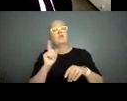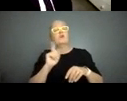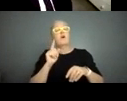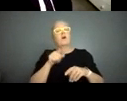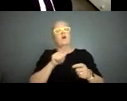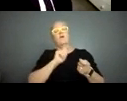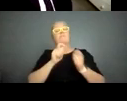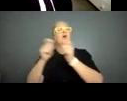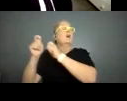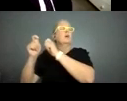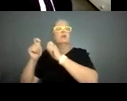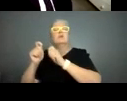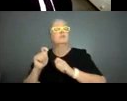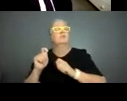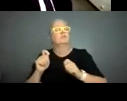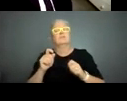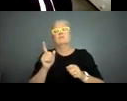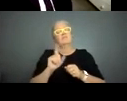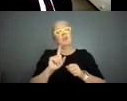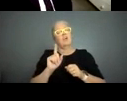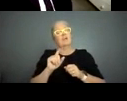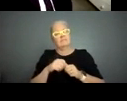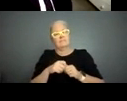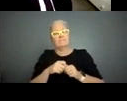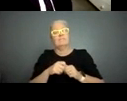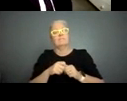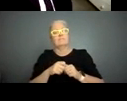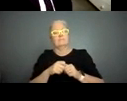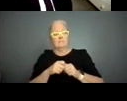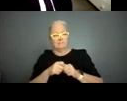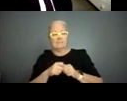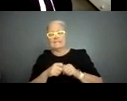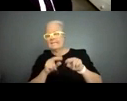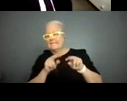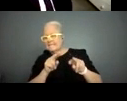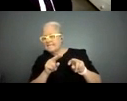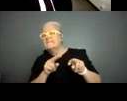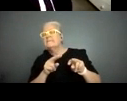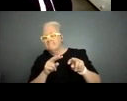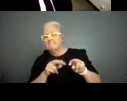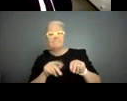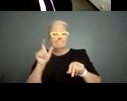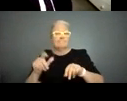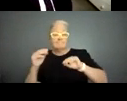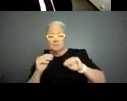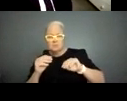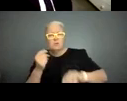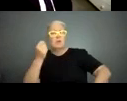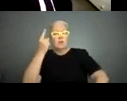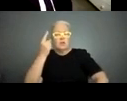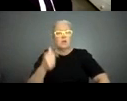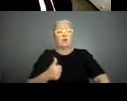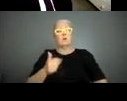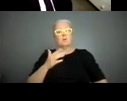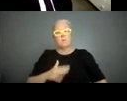modify the lessons that are coming up to suit the child that we're working with. It brings the subject to life for a start. It gives the teacher an insight